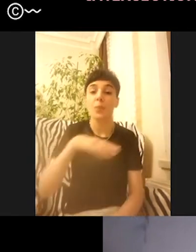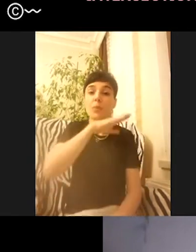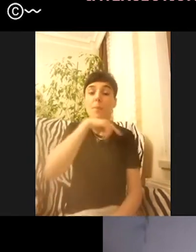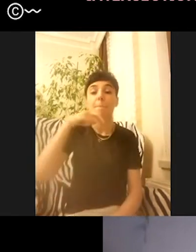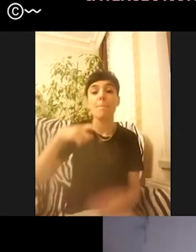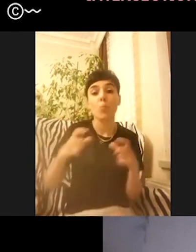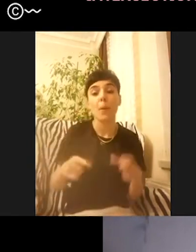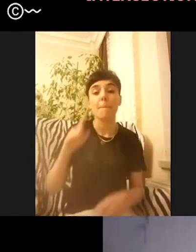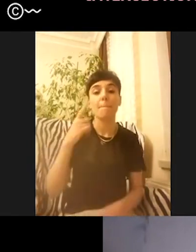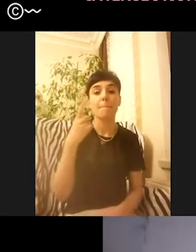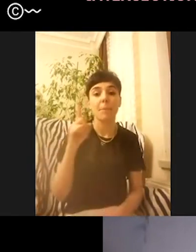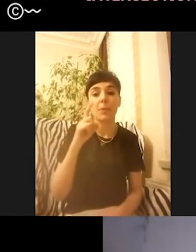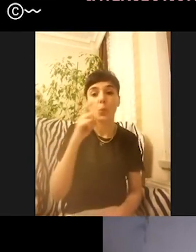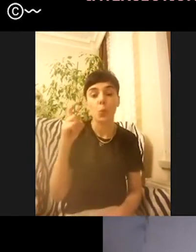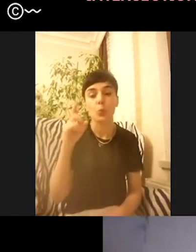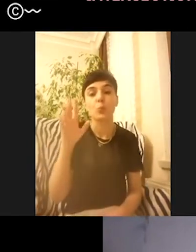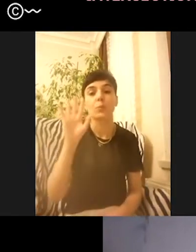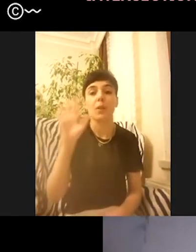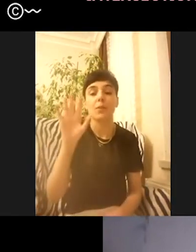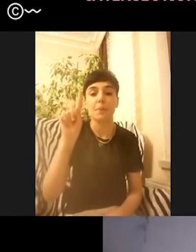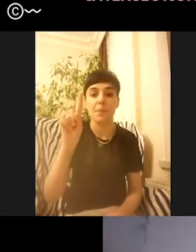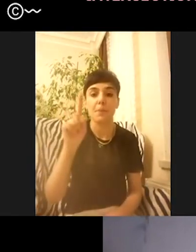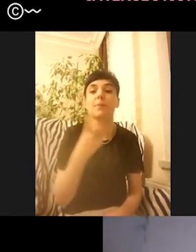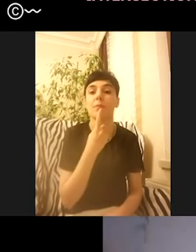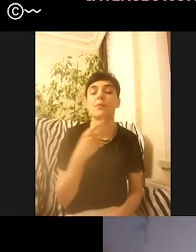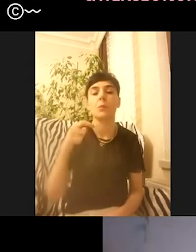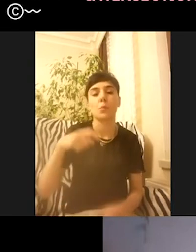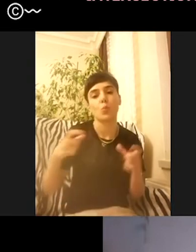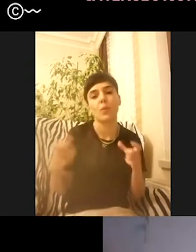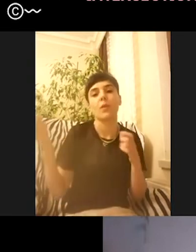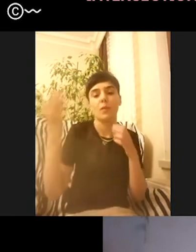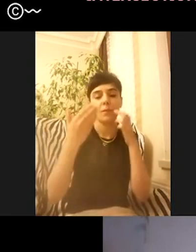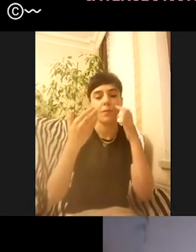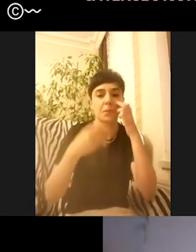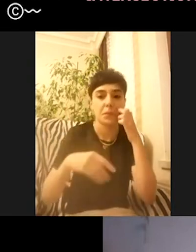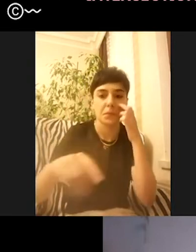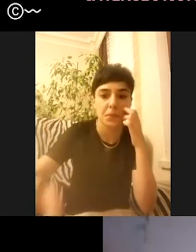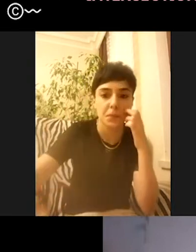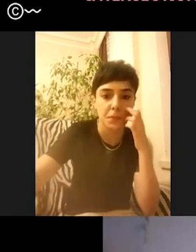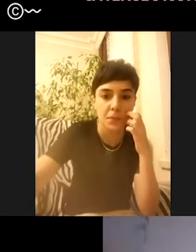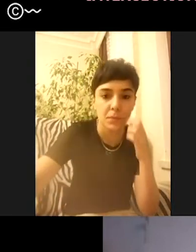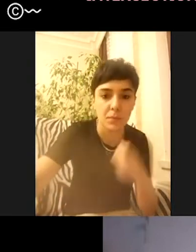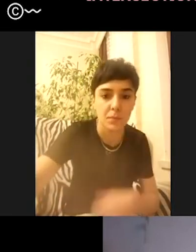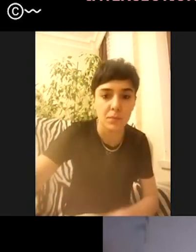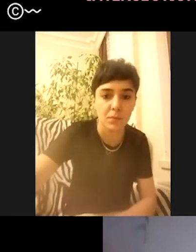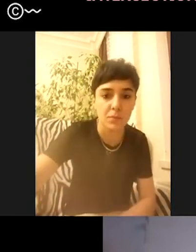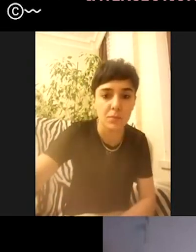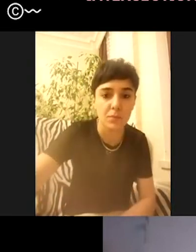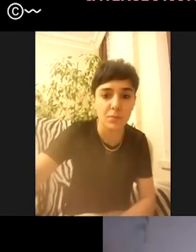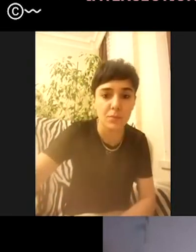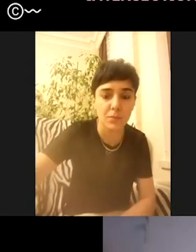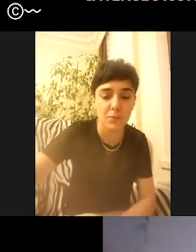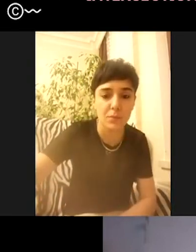that's where the Moluccan people came in 1951. And